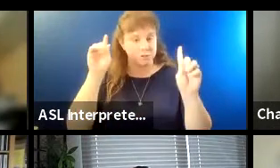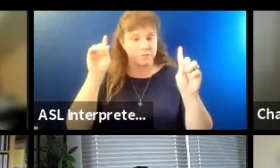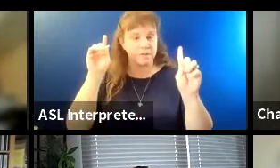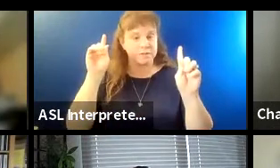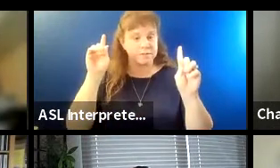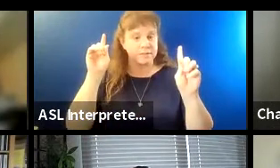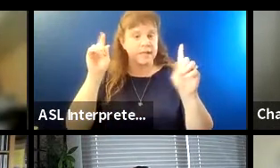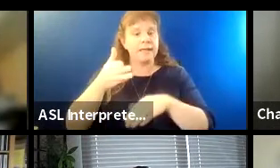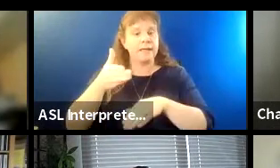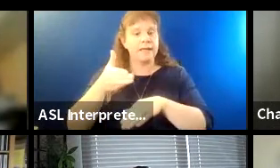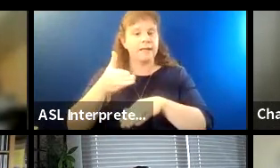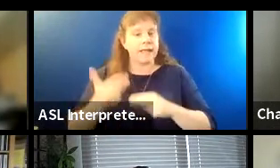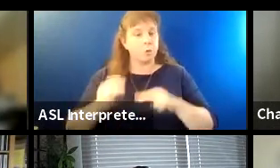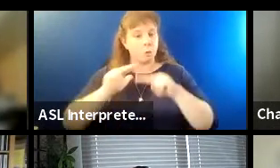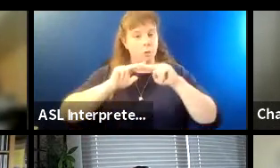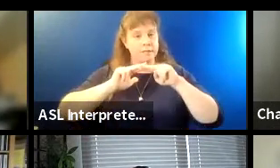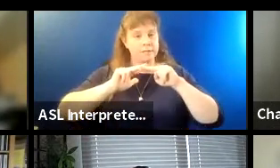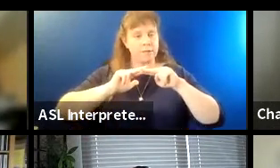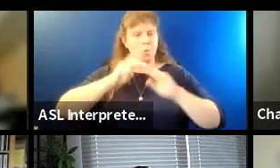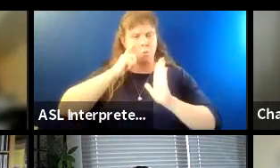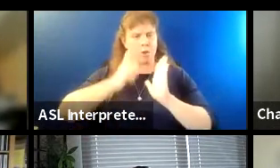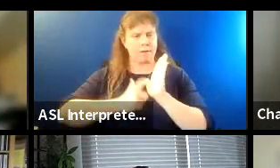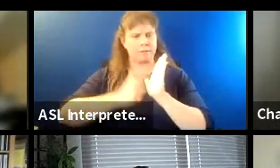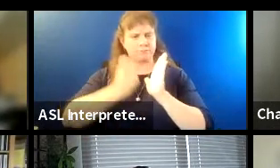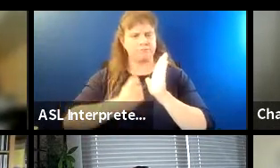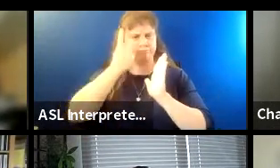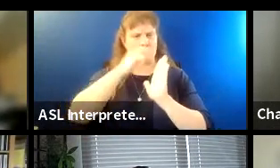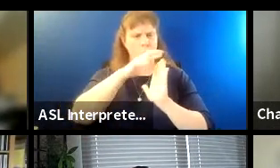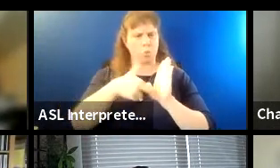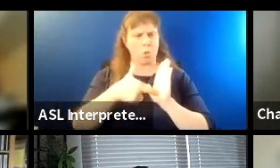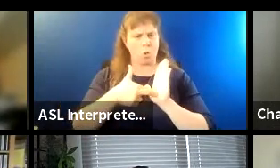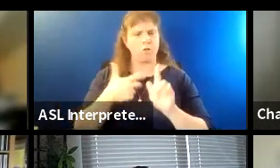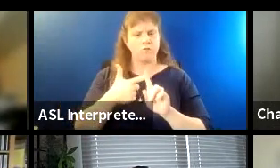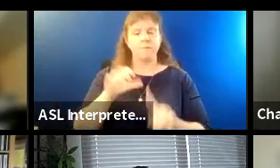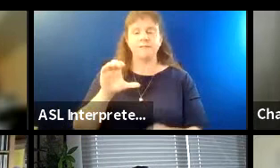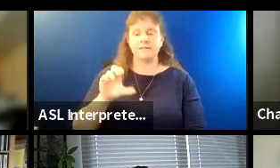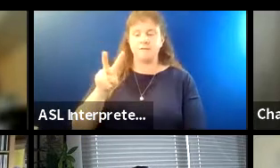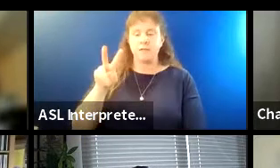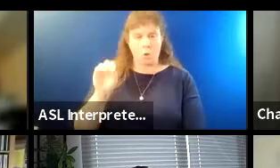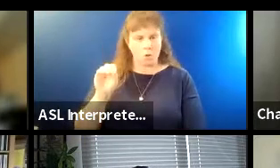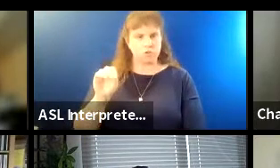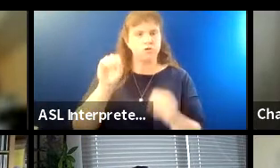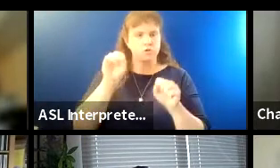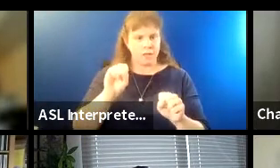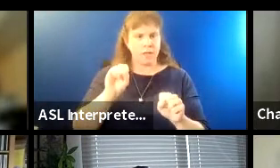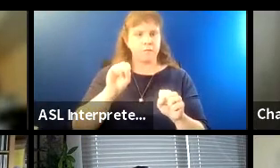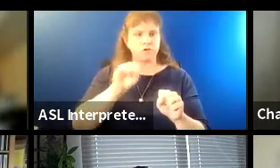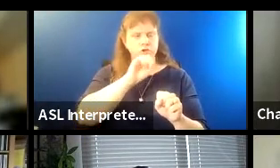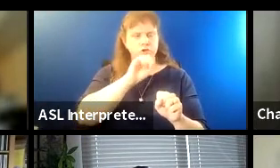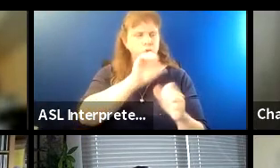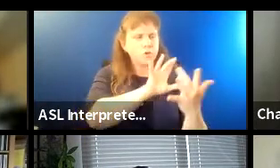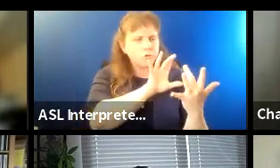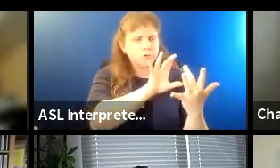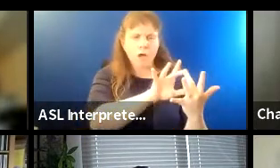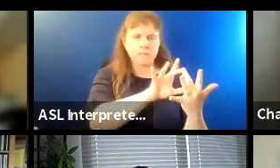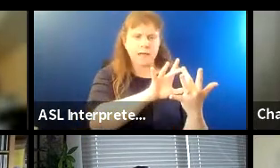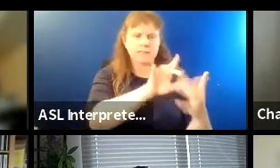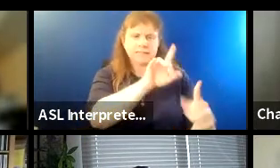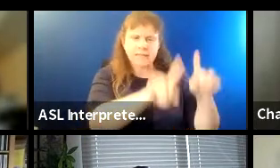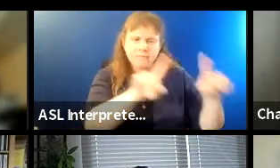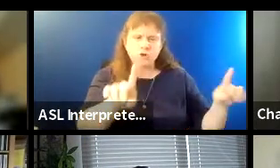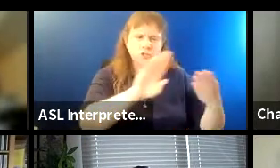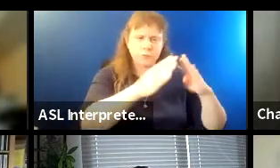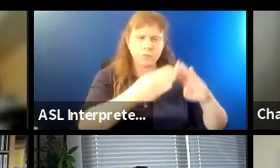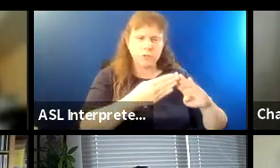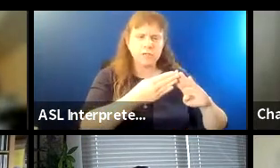fact, the increased recognition and role that CBOs play in reaching diverse communities in culturally responsive